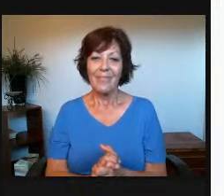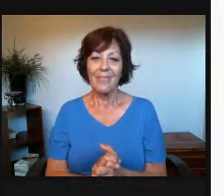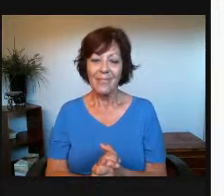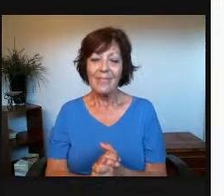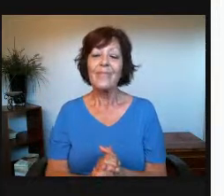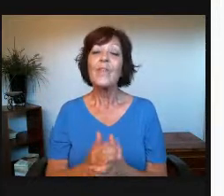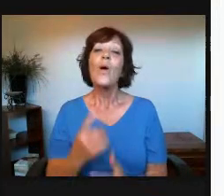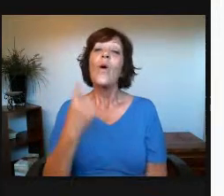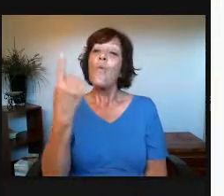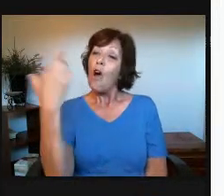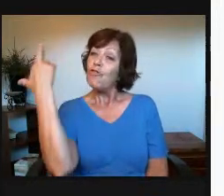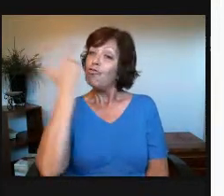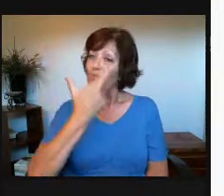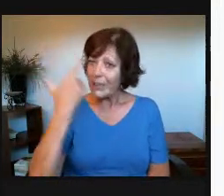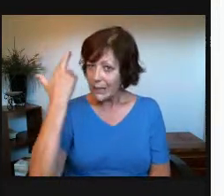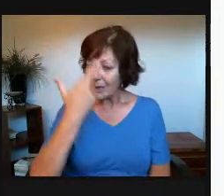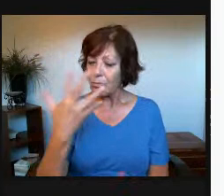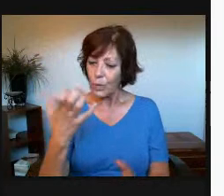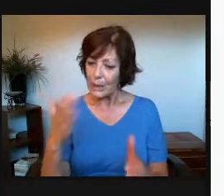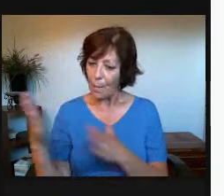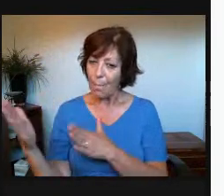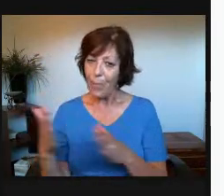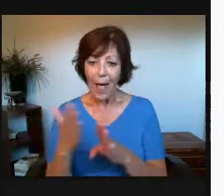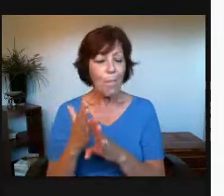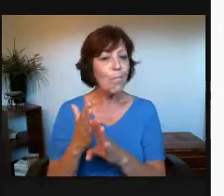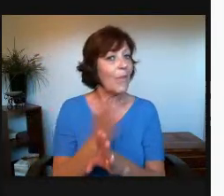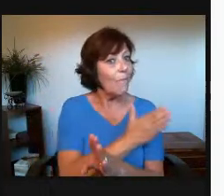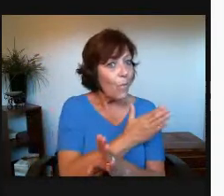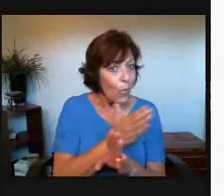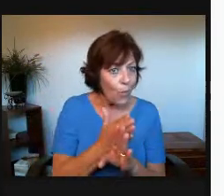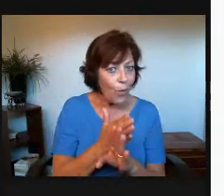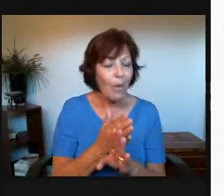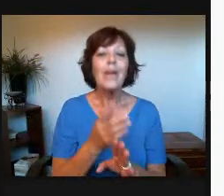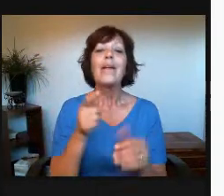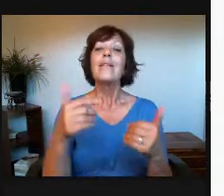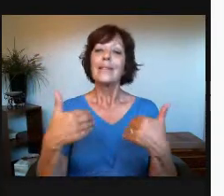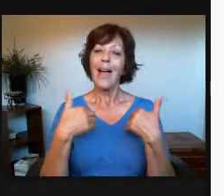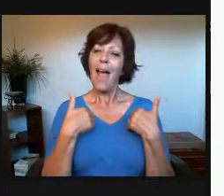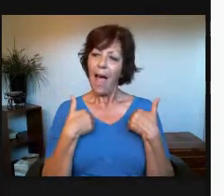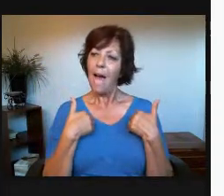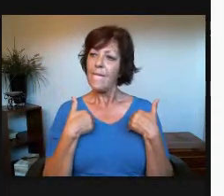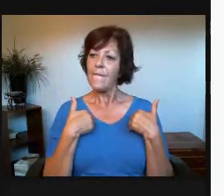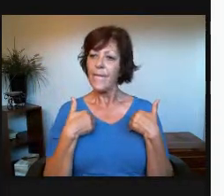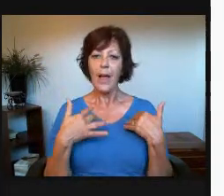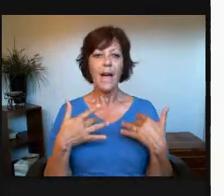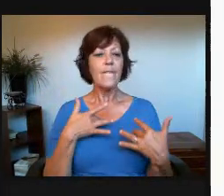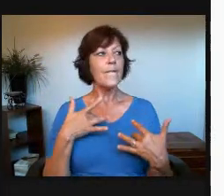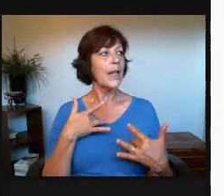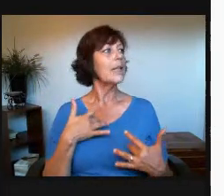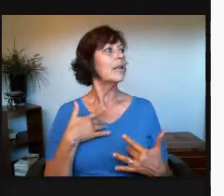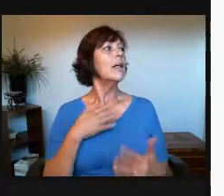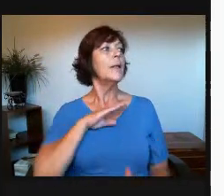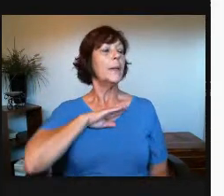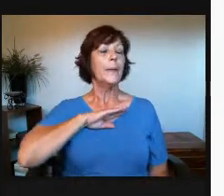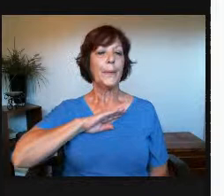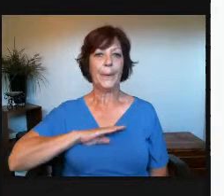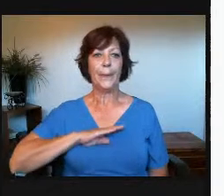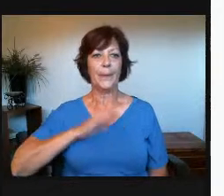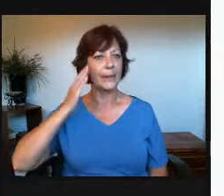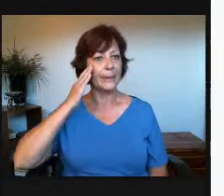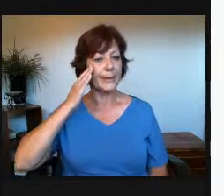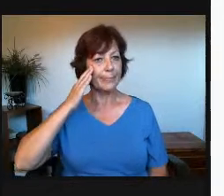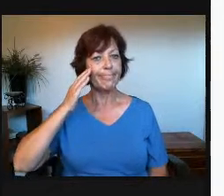So one of the reasons we want to plan ahead, number one, is to have a sense of peace.